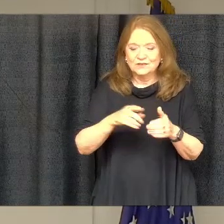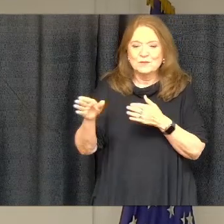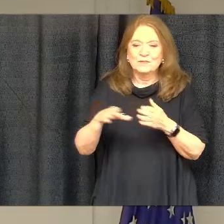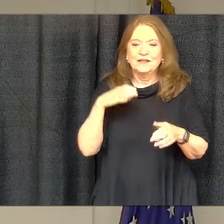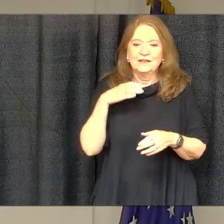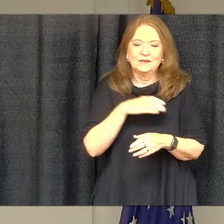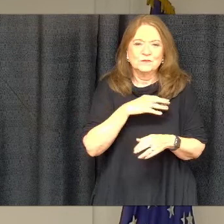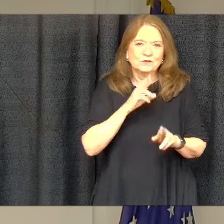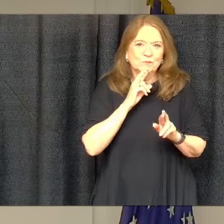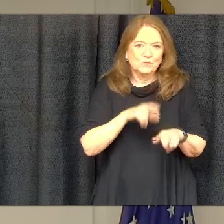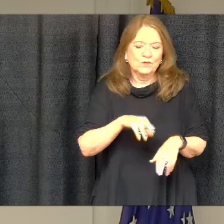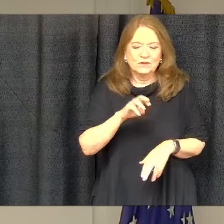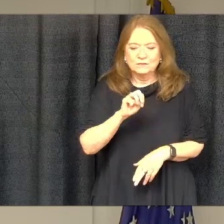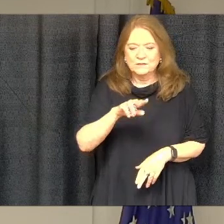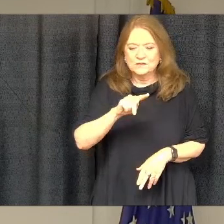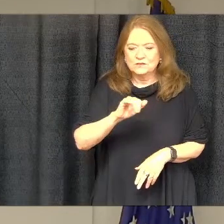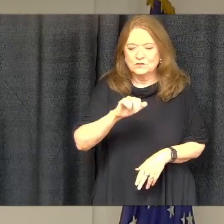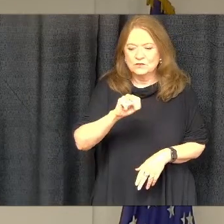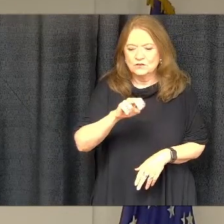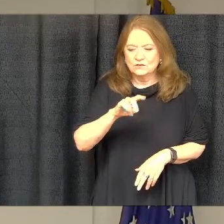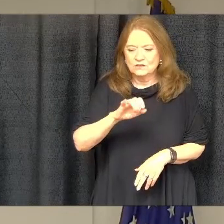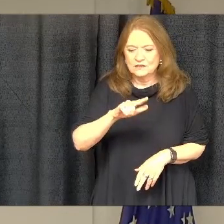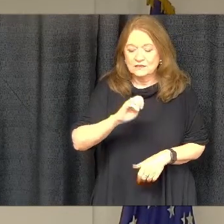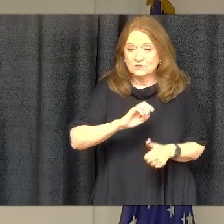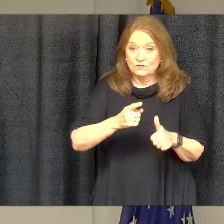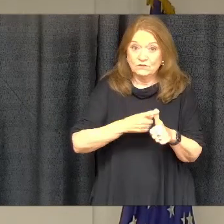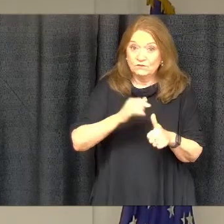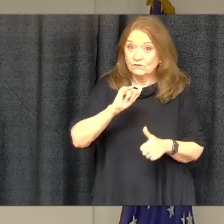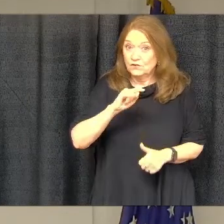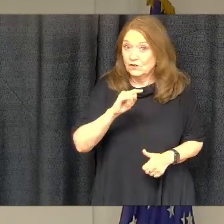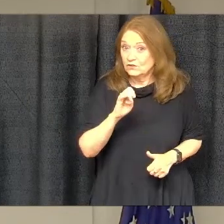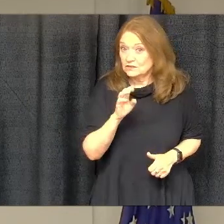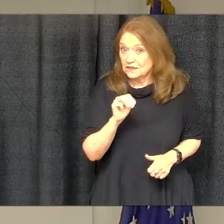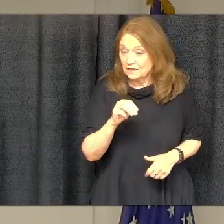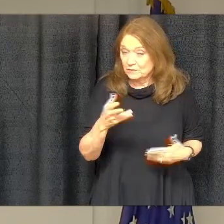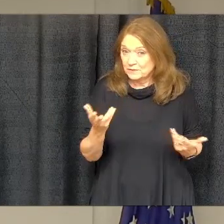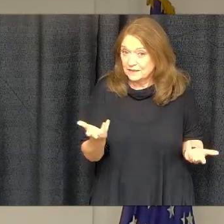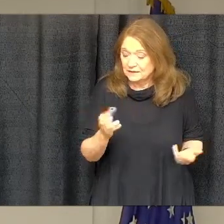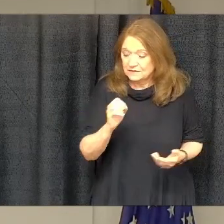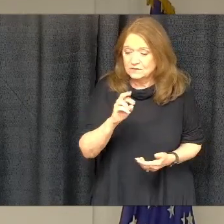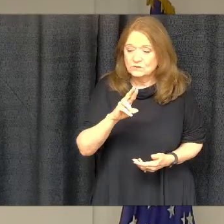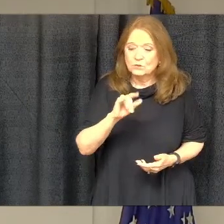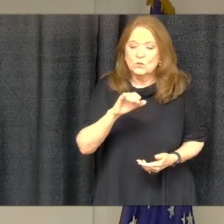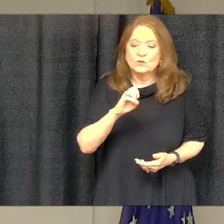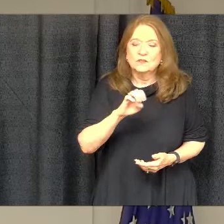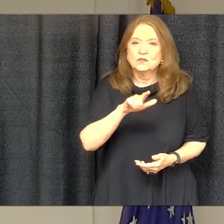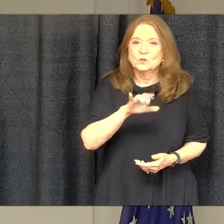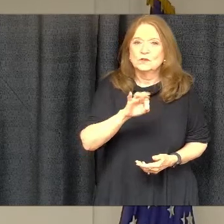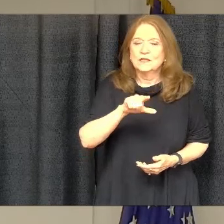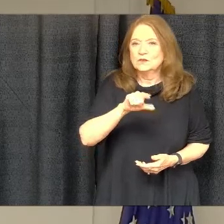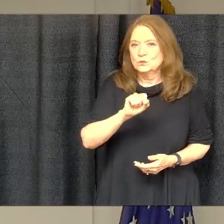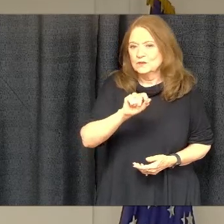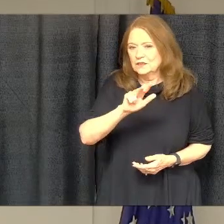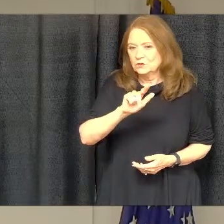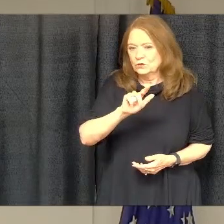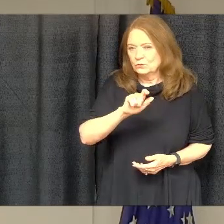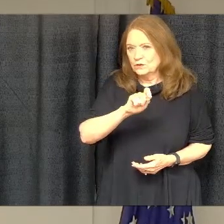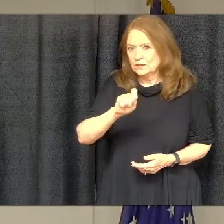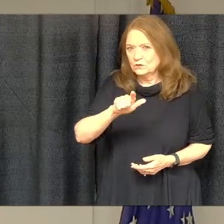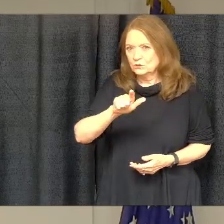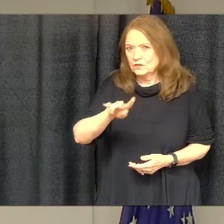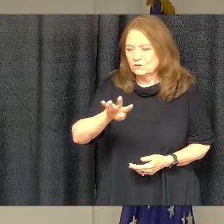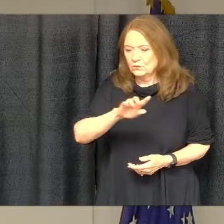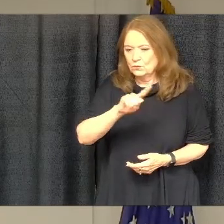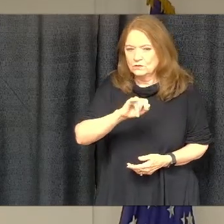report. Mr. Tyndall, please, sir. First item on that report is ordinance 29, 2023, 24, zoning